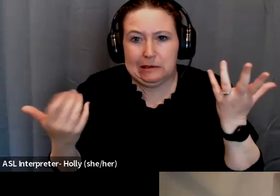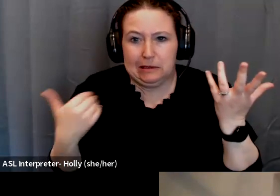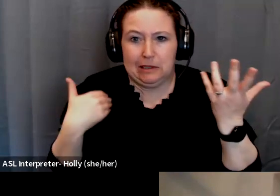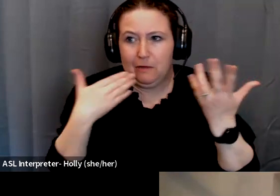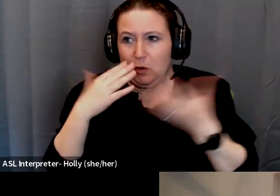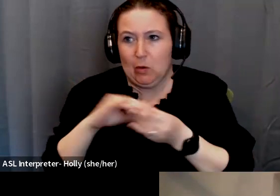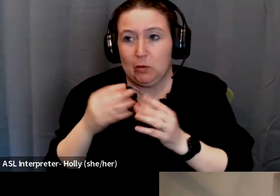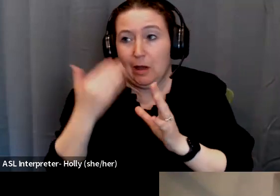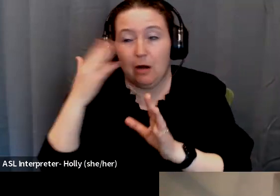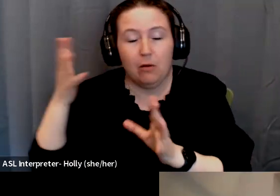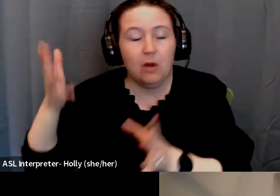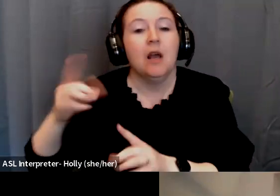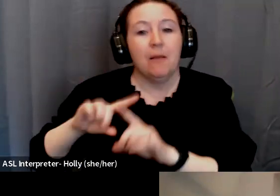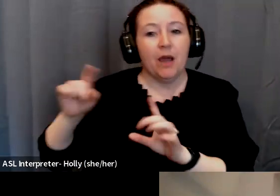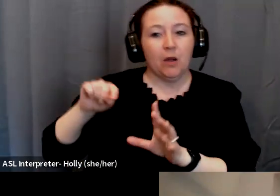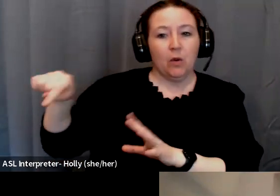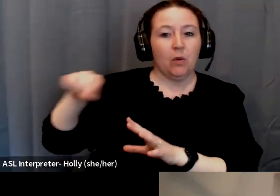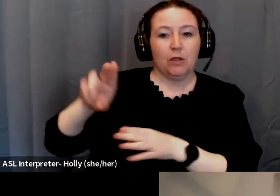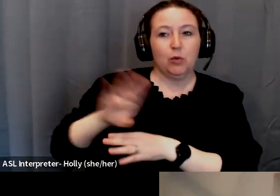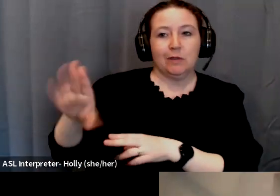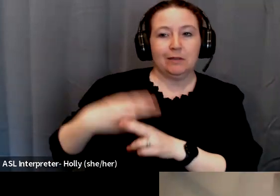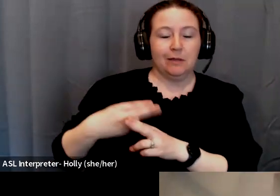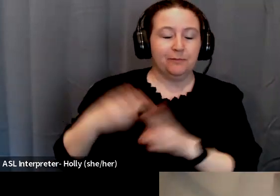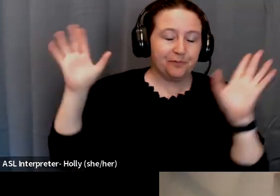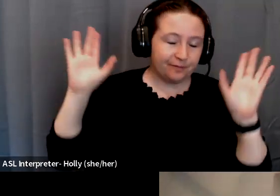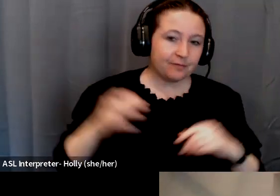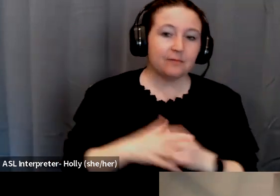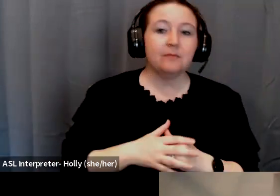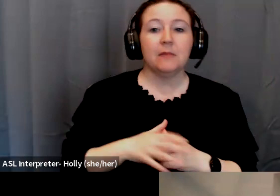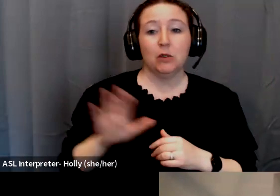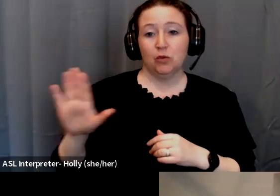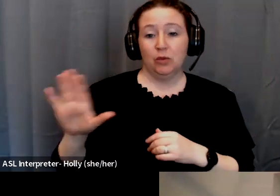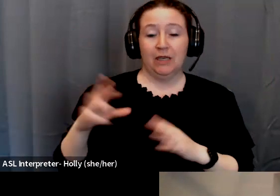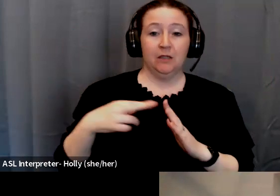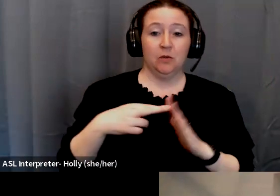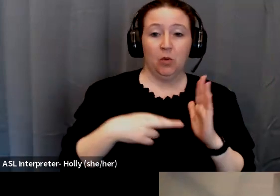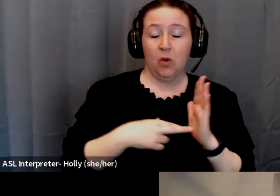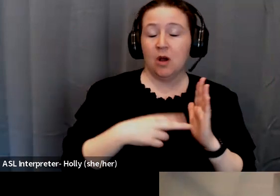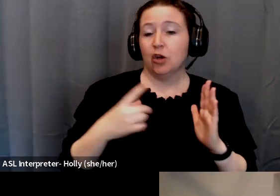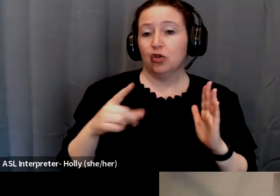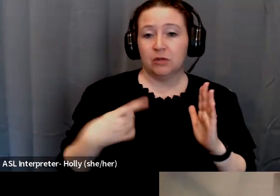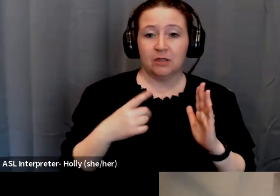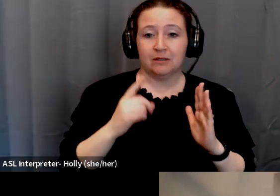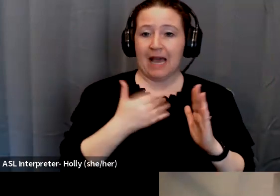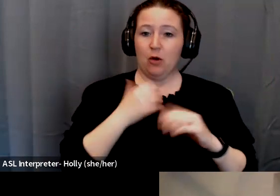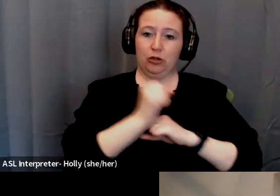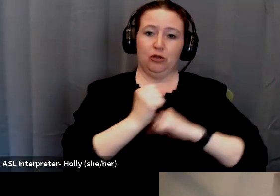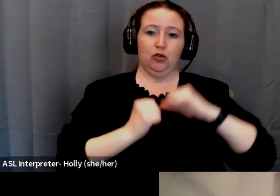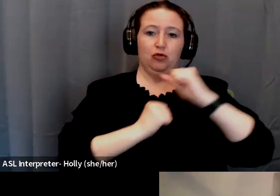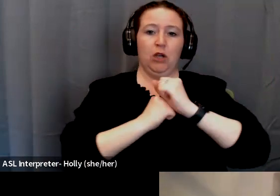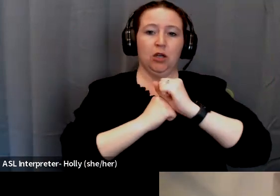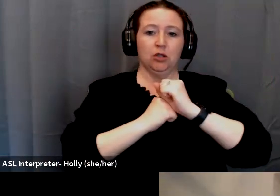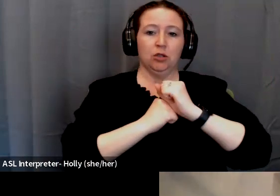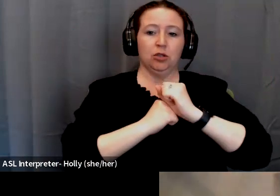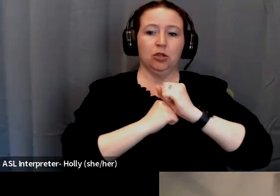stories, but all we do is refer to him by name. Robert's Rules is really just the structure that we use to make sure